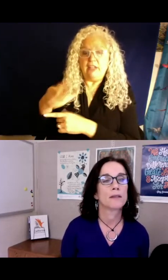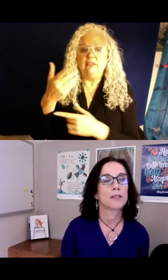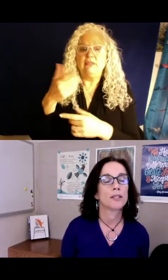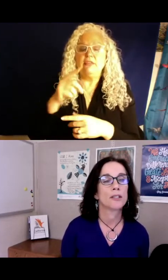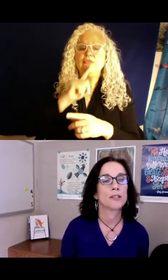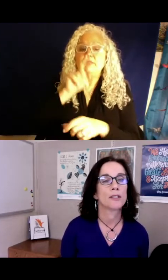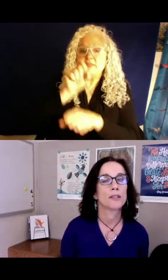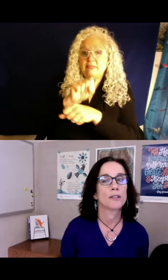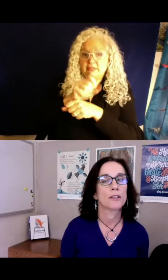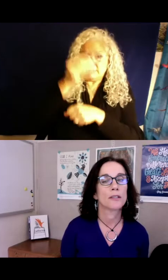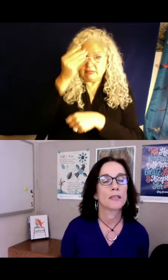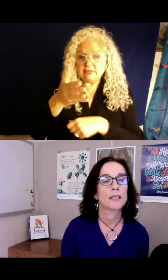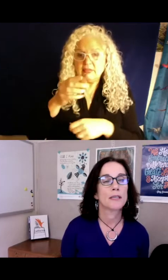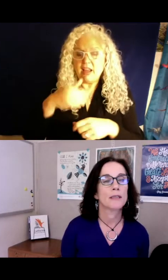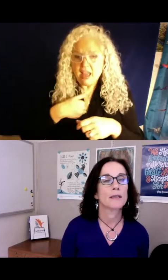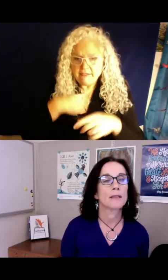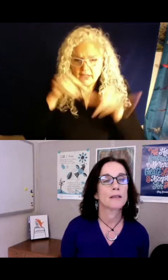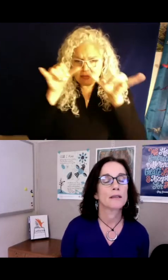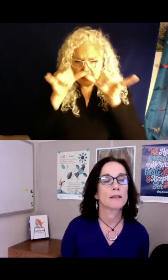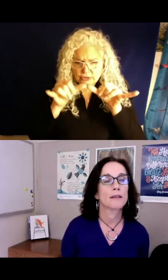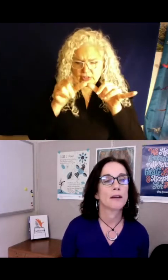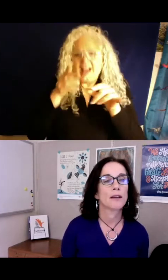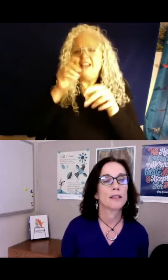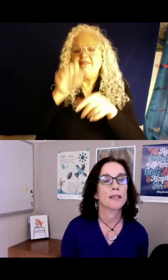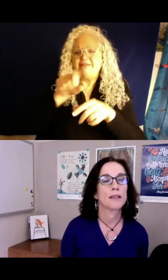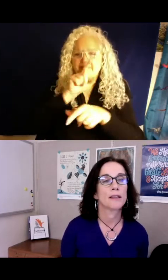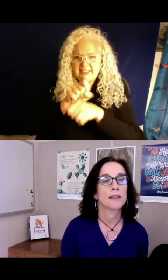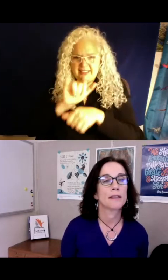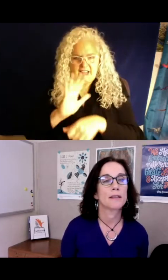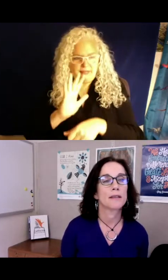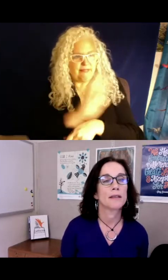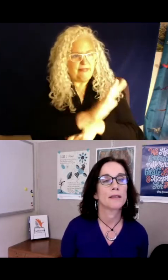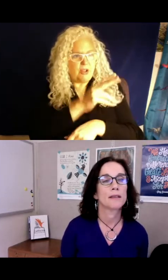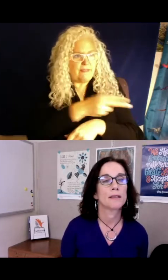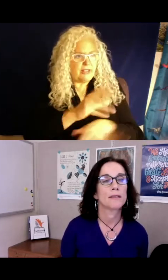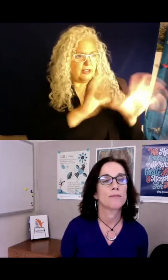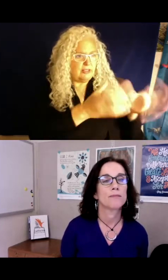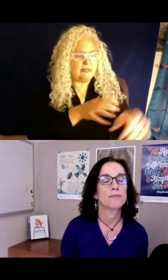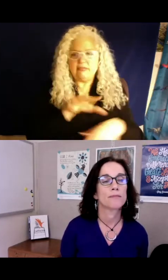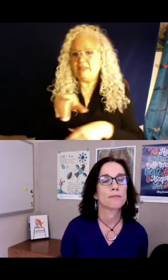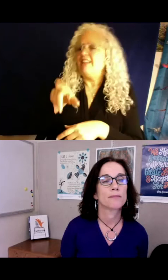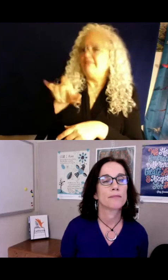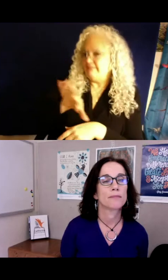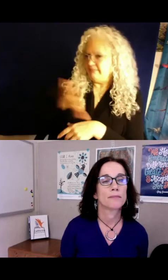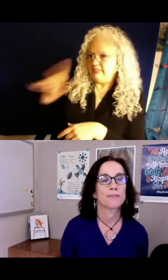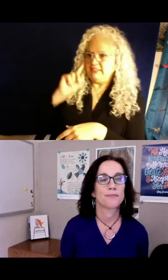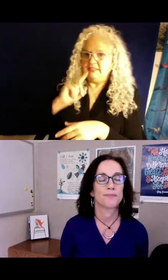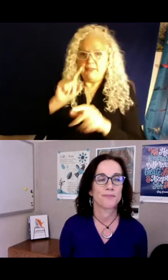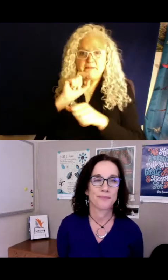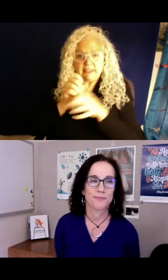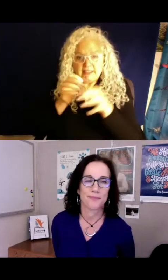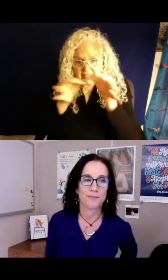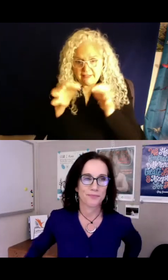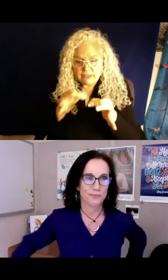The disability label of hard of hearing, there's measurements, and there's not